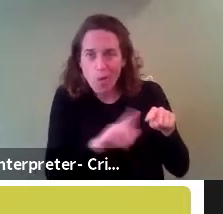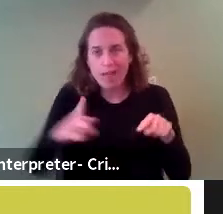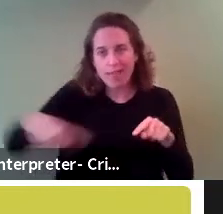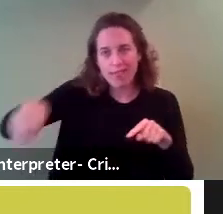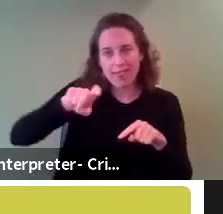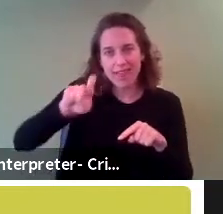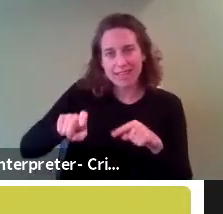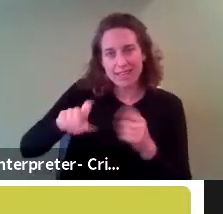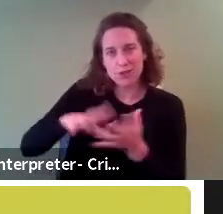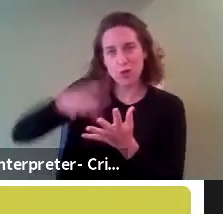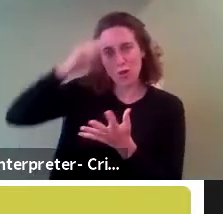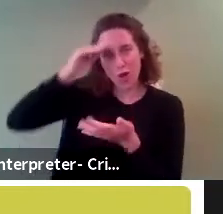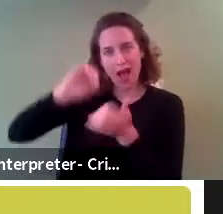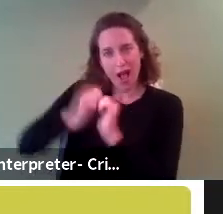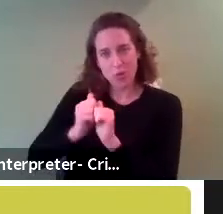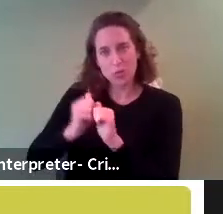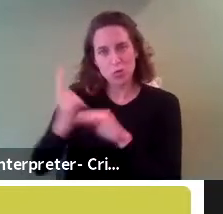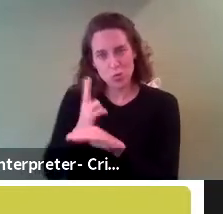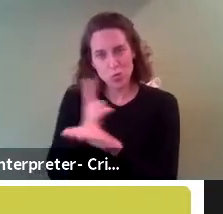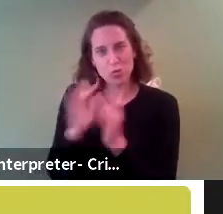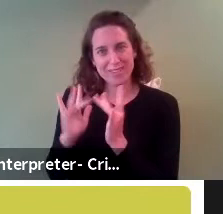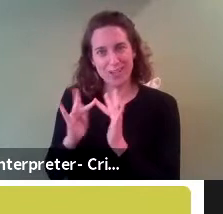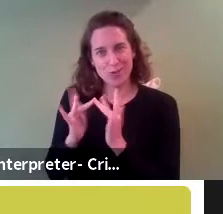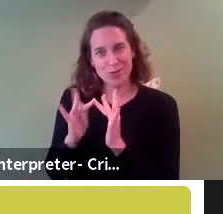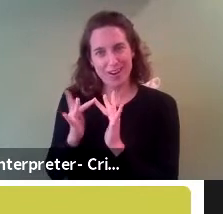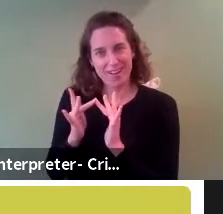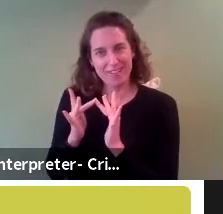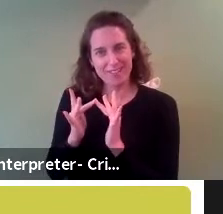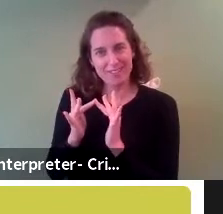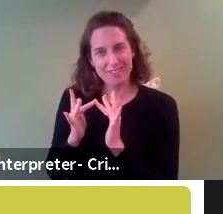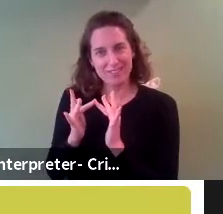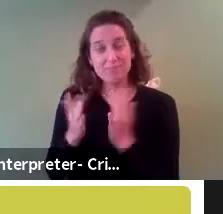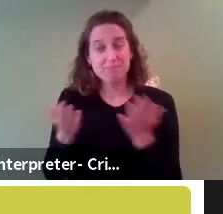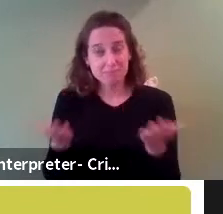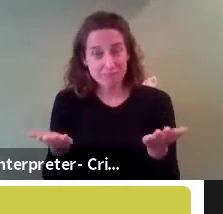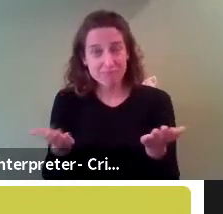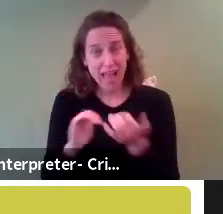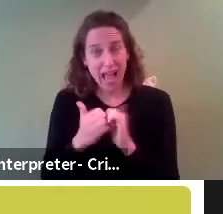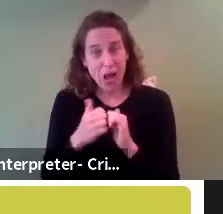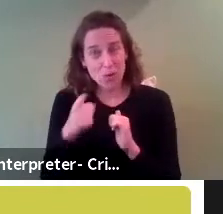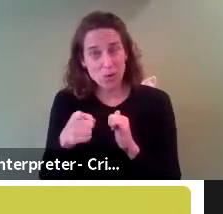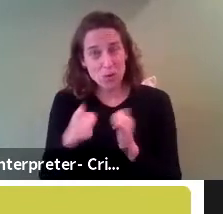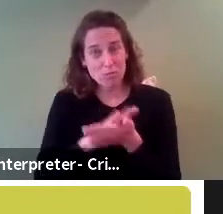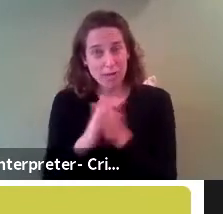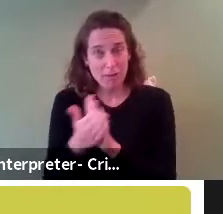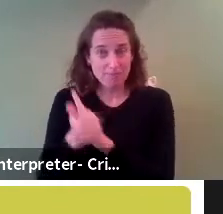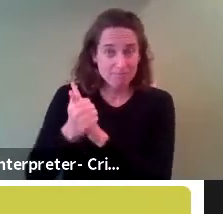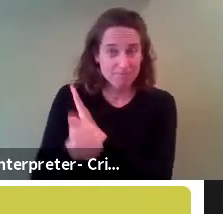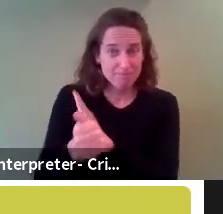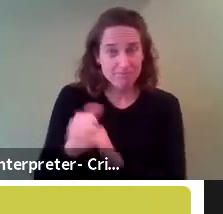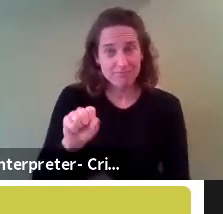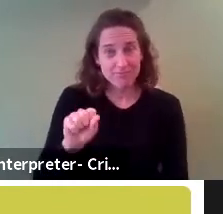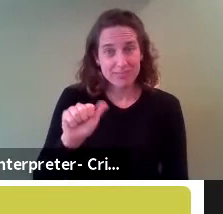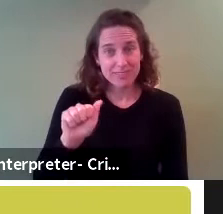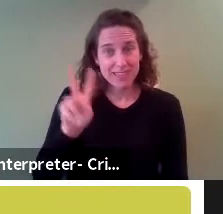the use of the internet. And so the way we talk about it is how do you become savvy with it? Meaning, how